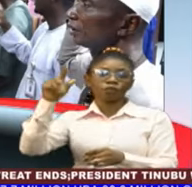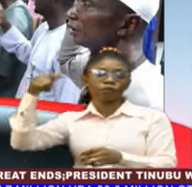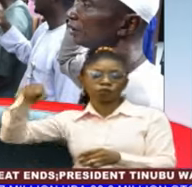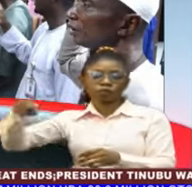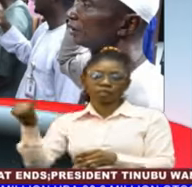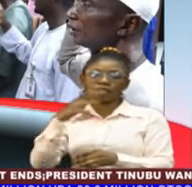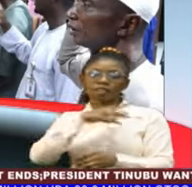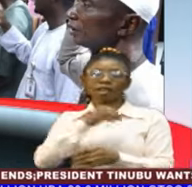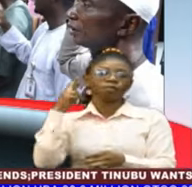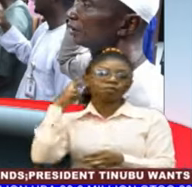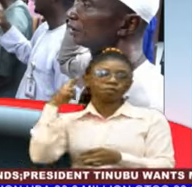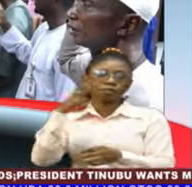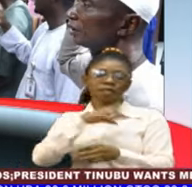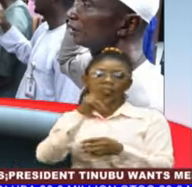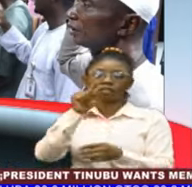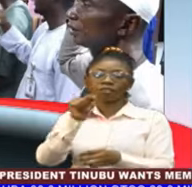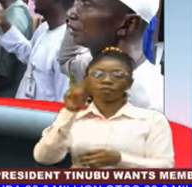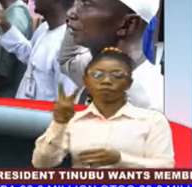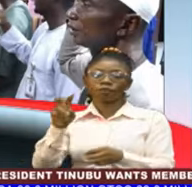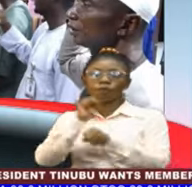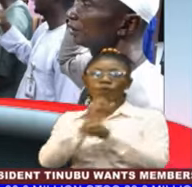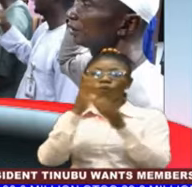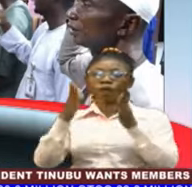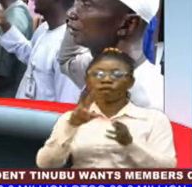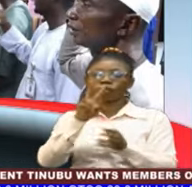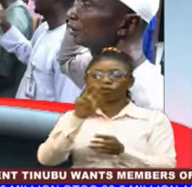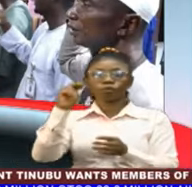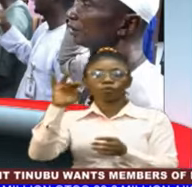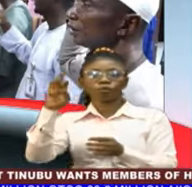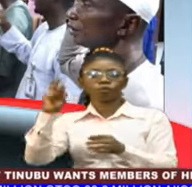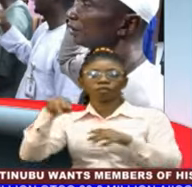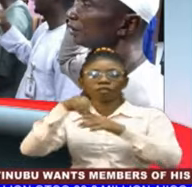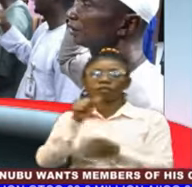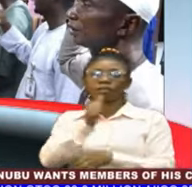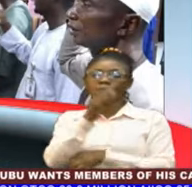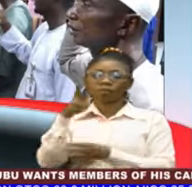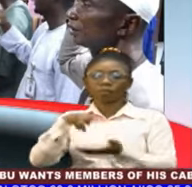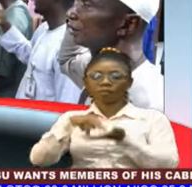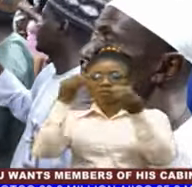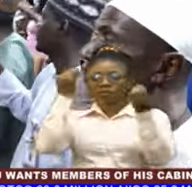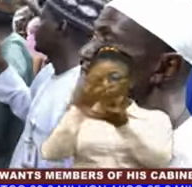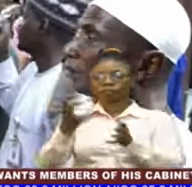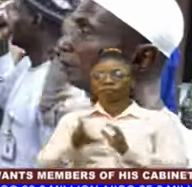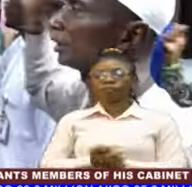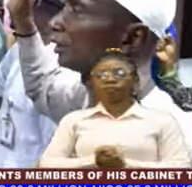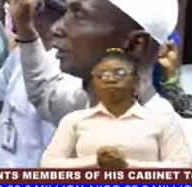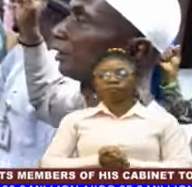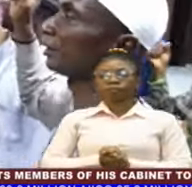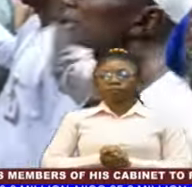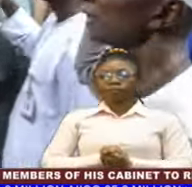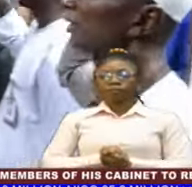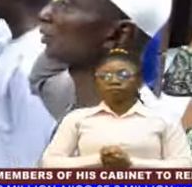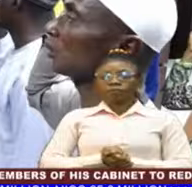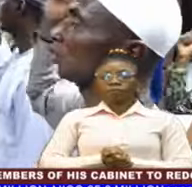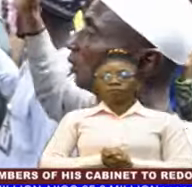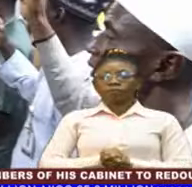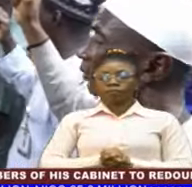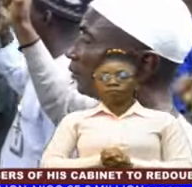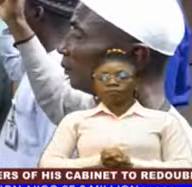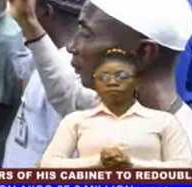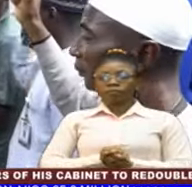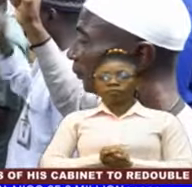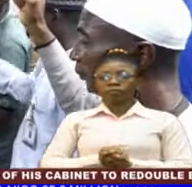Television and Theatre Arts Workers Union in Abuja. Francis Udojo reports. Makes us